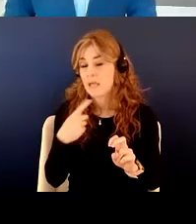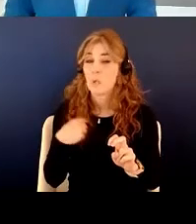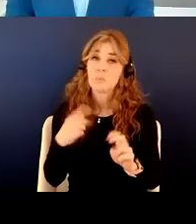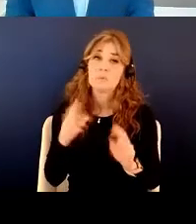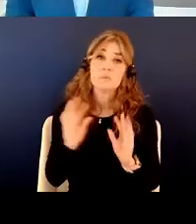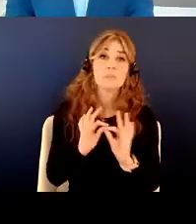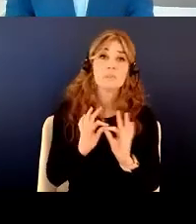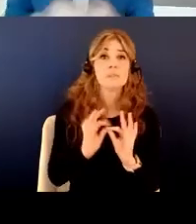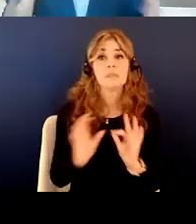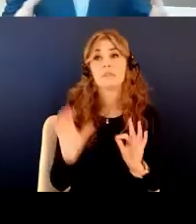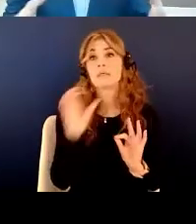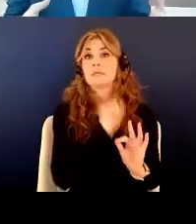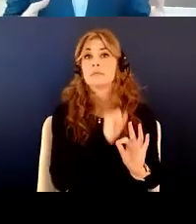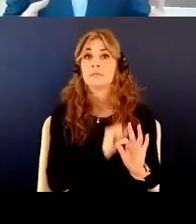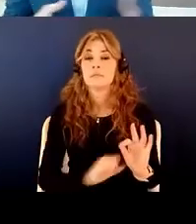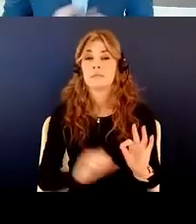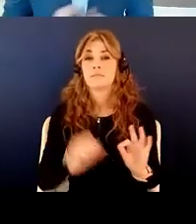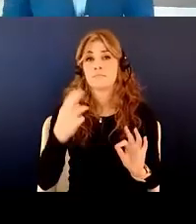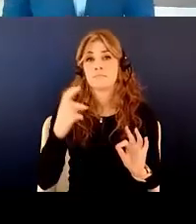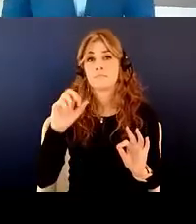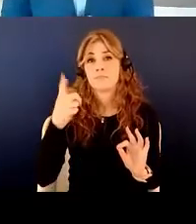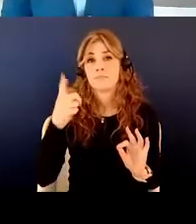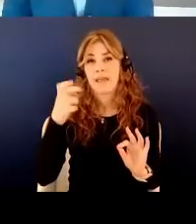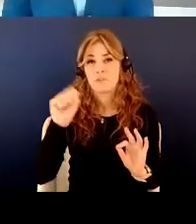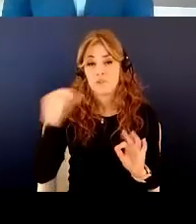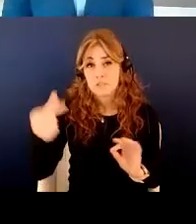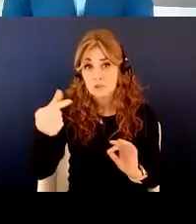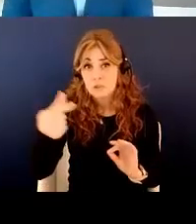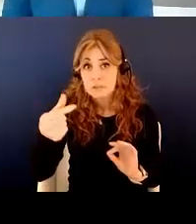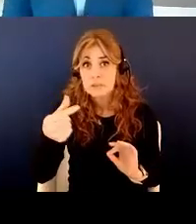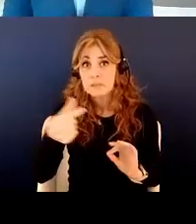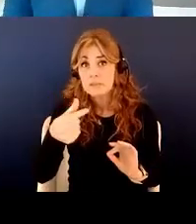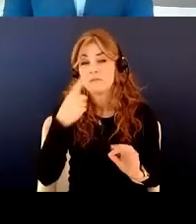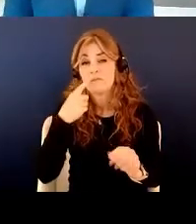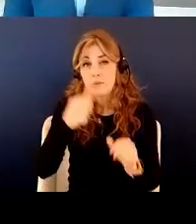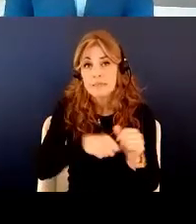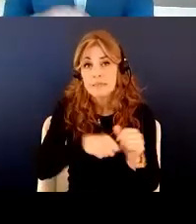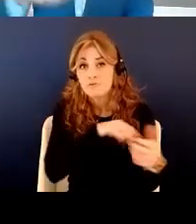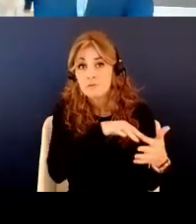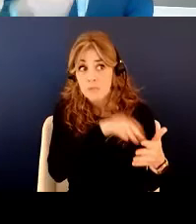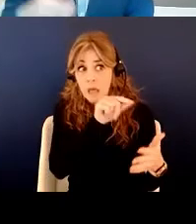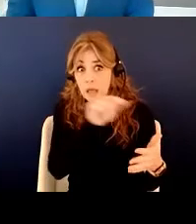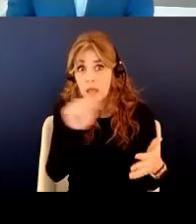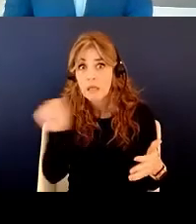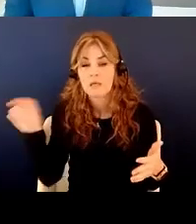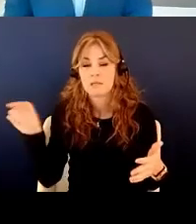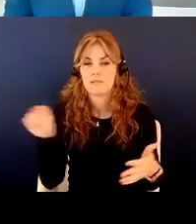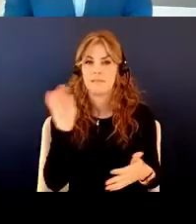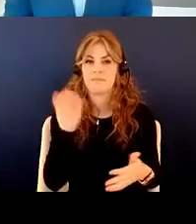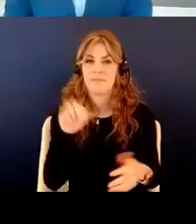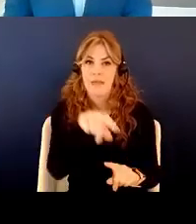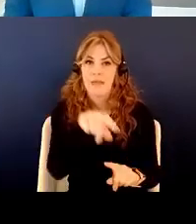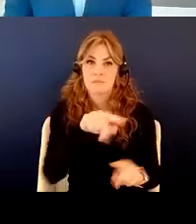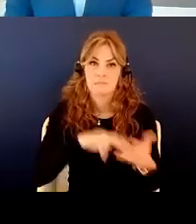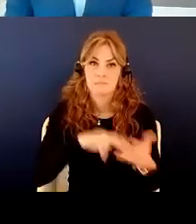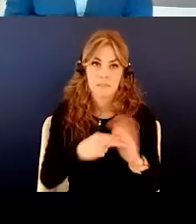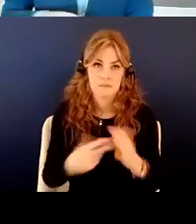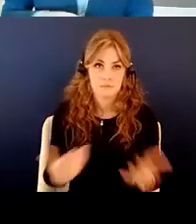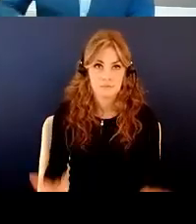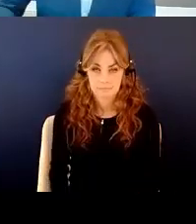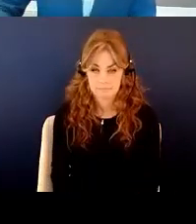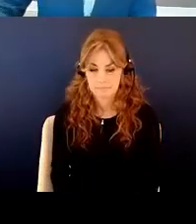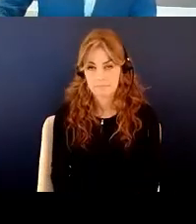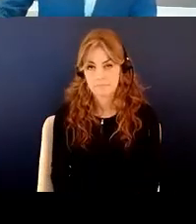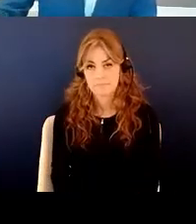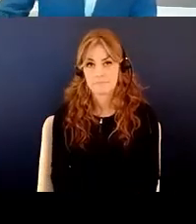estimated Hedges G effect size for each study, this is what they've done.